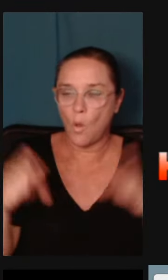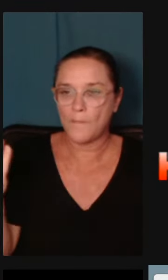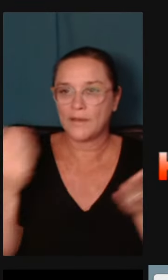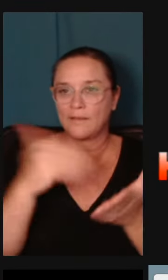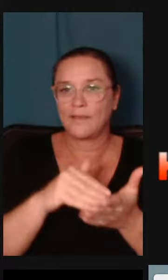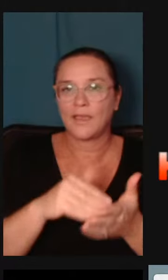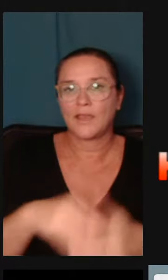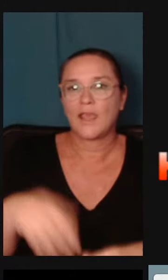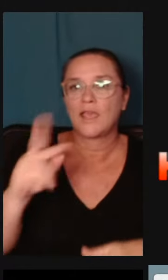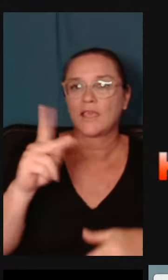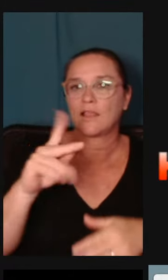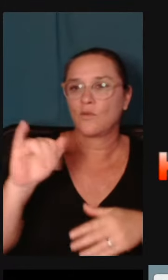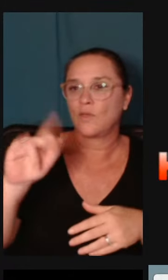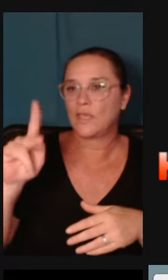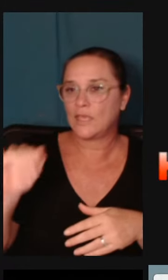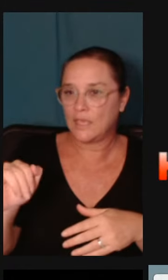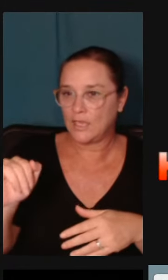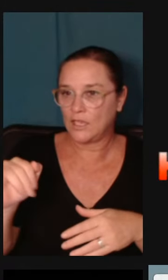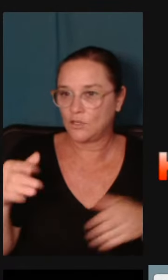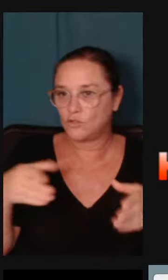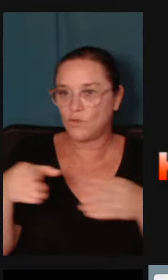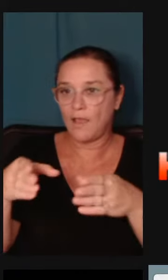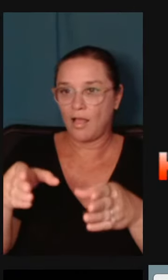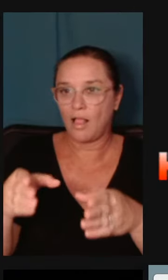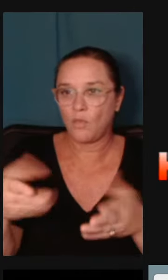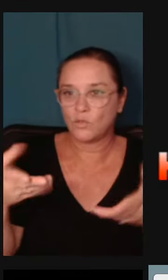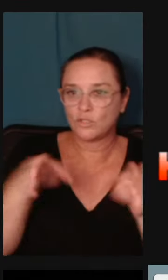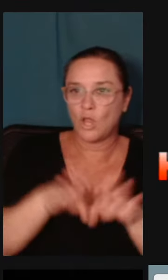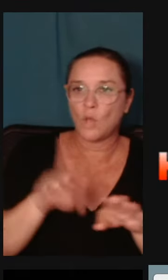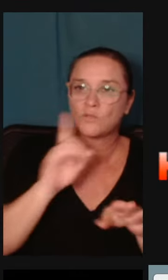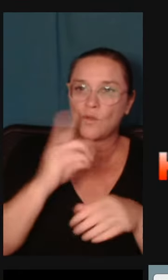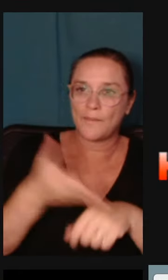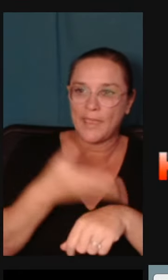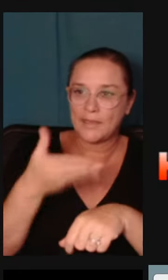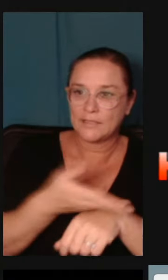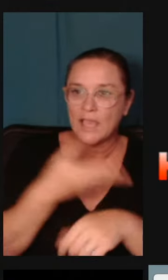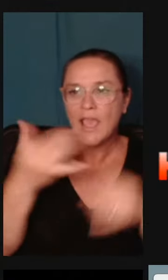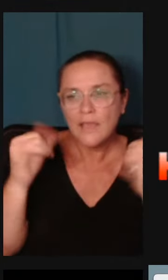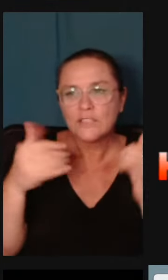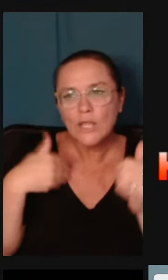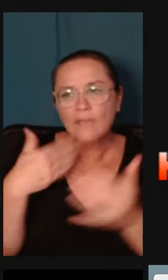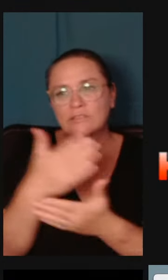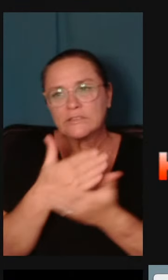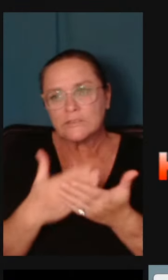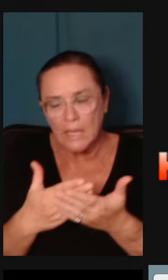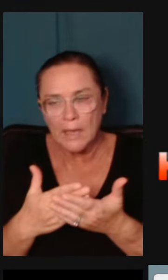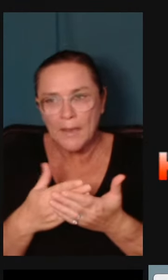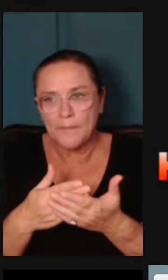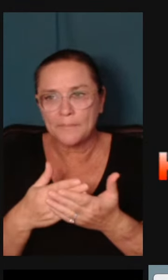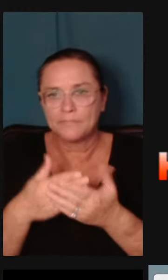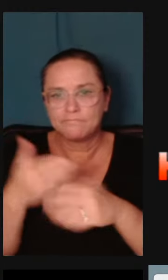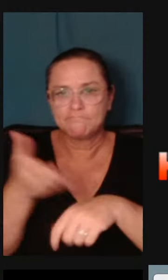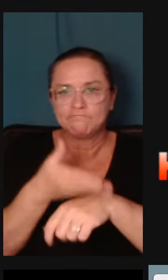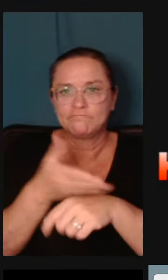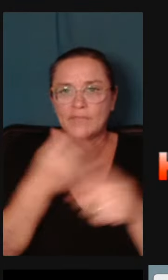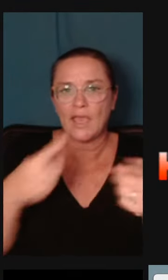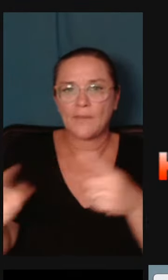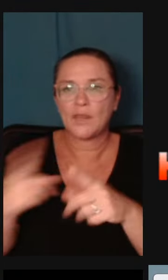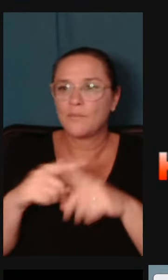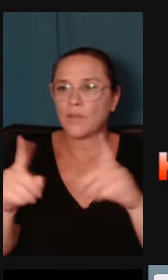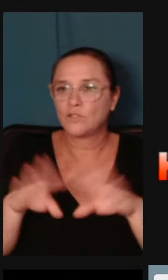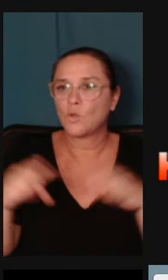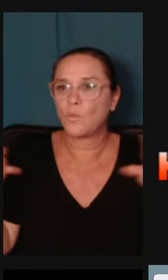Kīlauea Iki Trail was closed for some maintenance. They still have some construction going on, but it's still opened up to